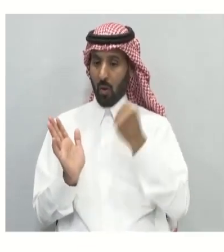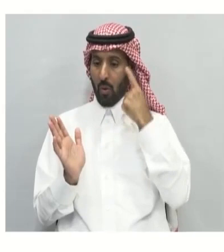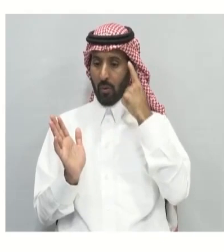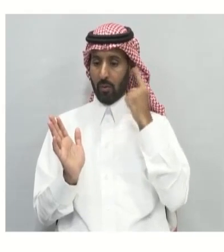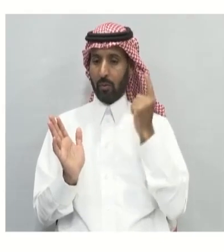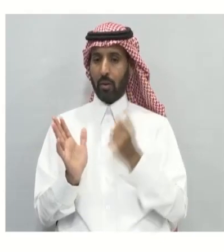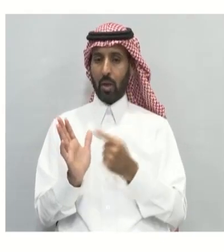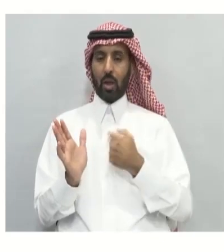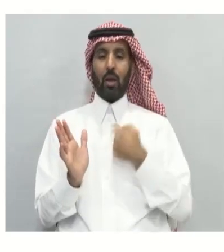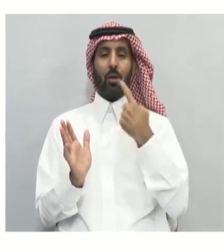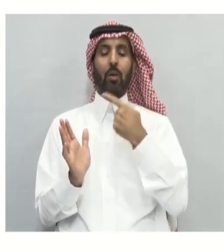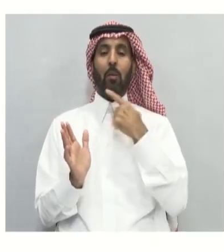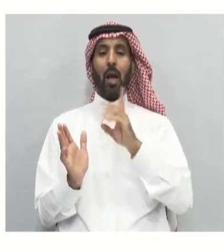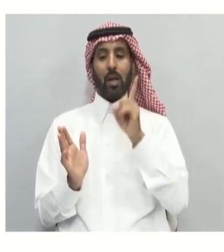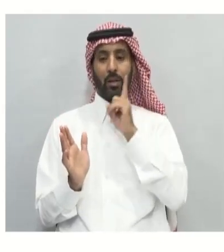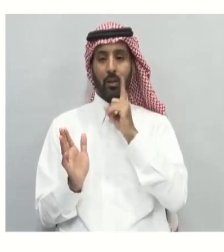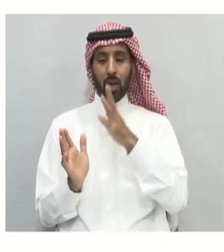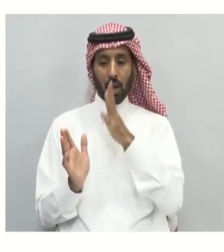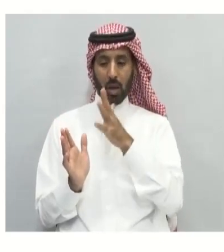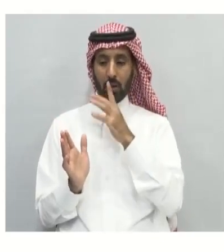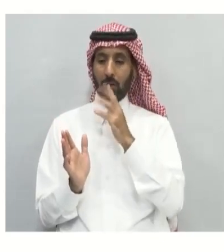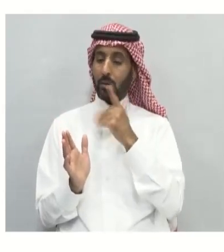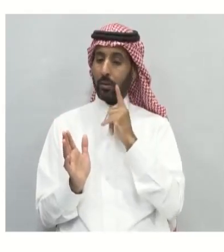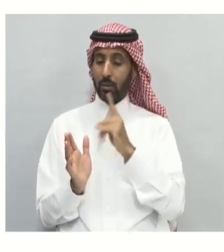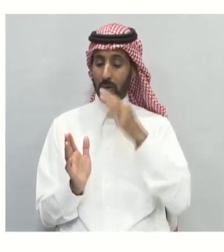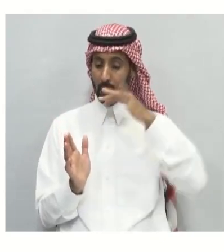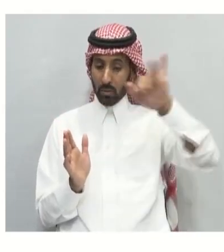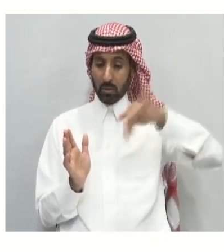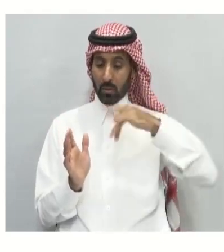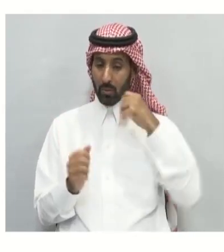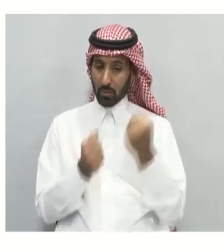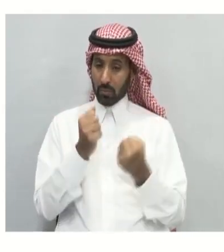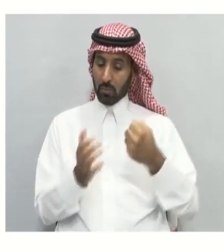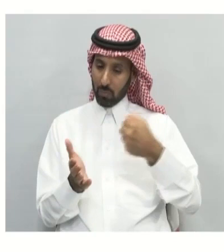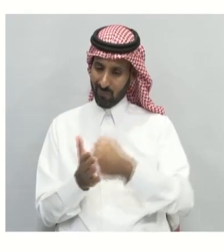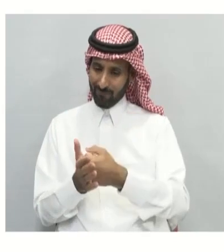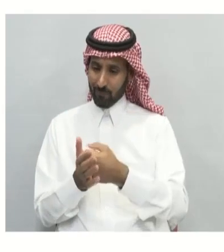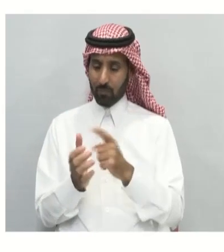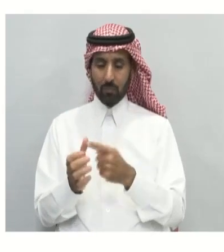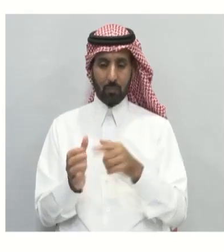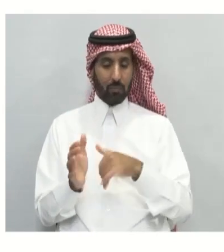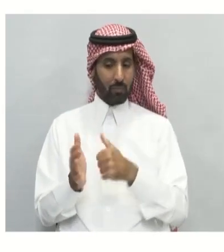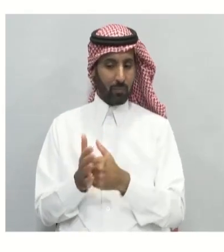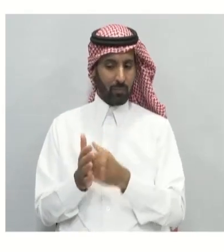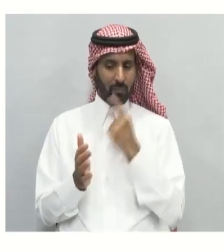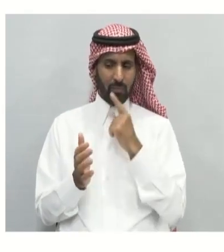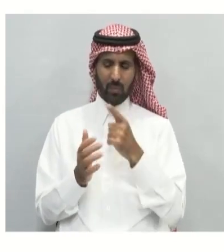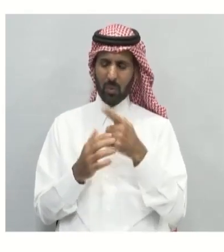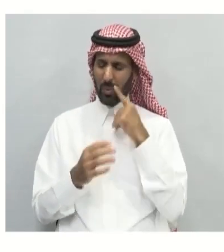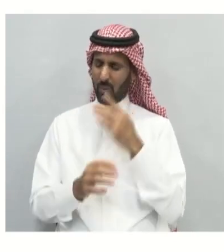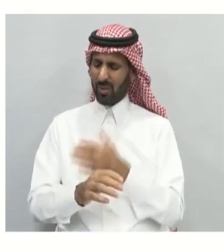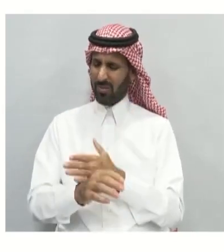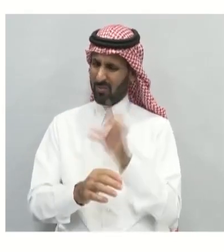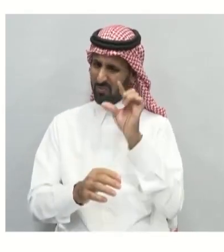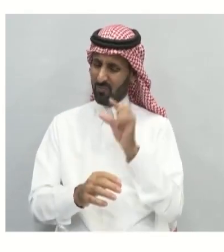I will say that my dad had a car accident on his way home, maybe from work, and he had minor injuries.